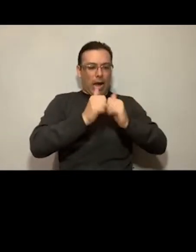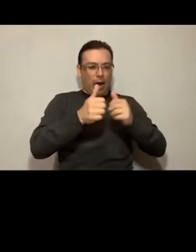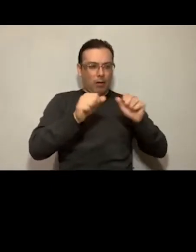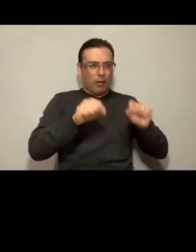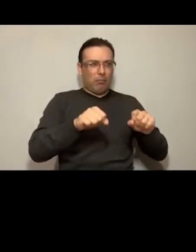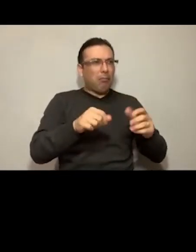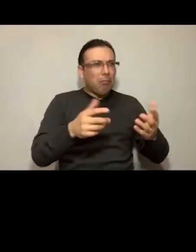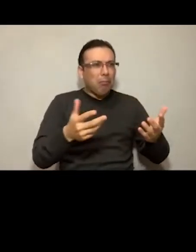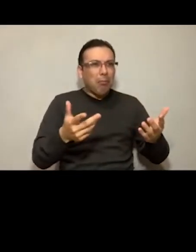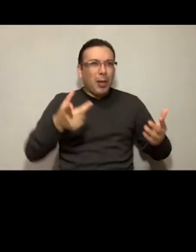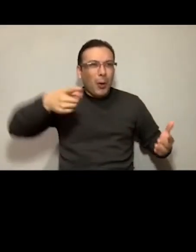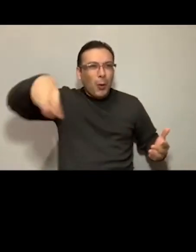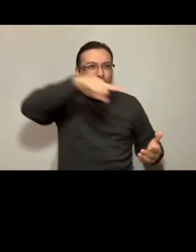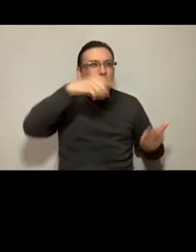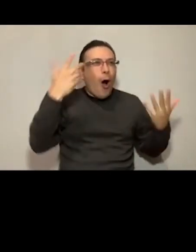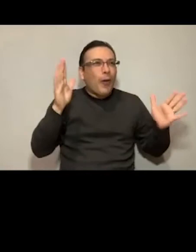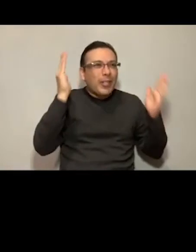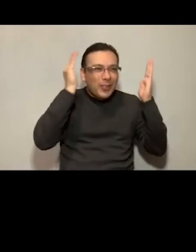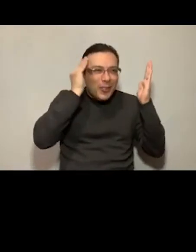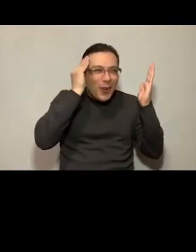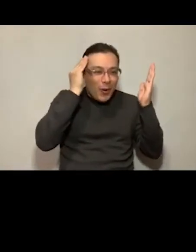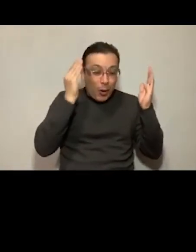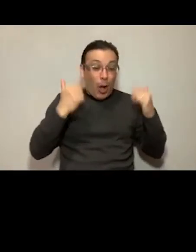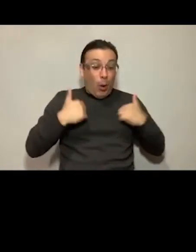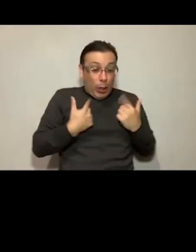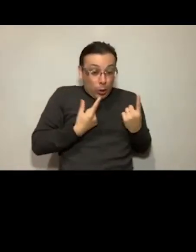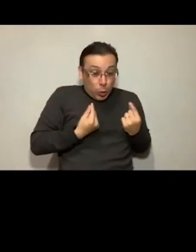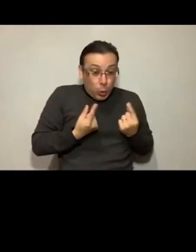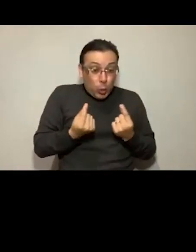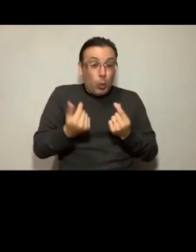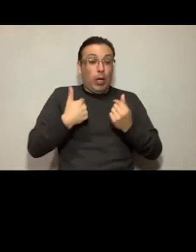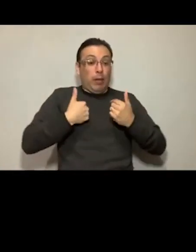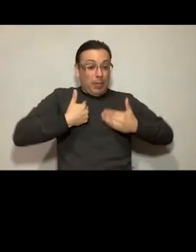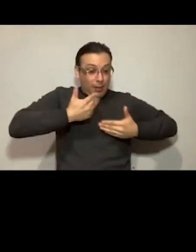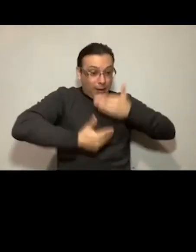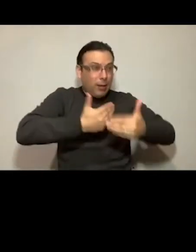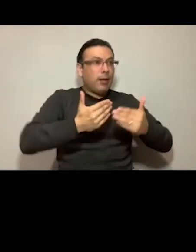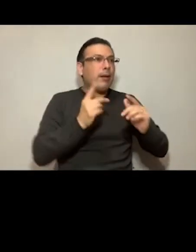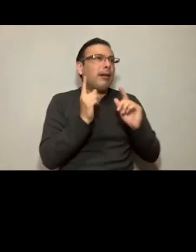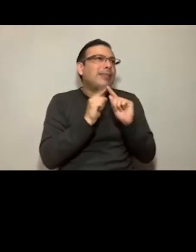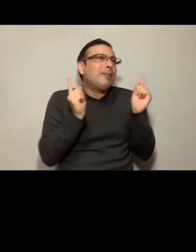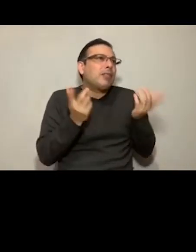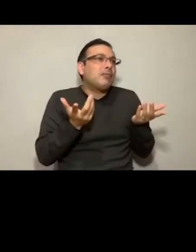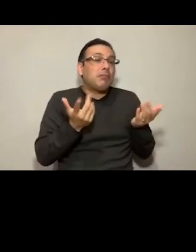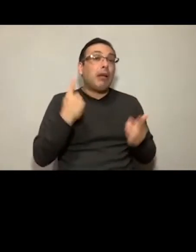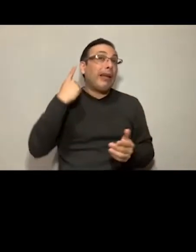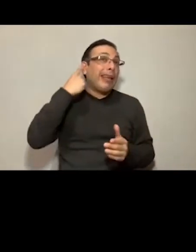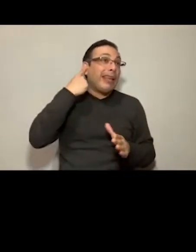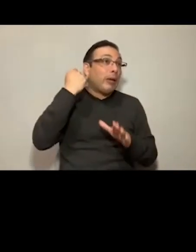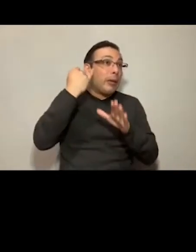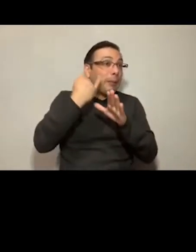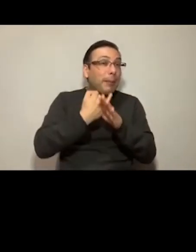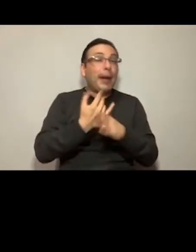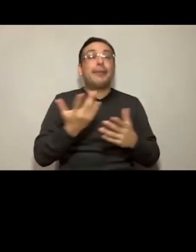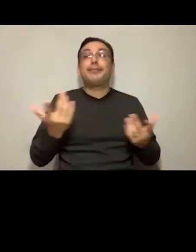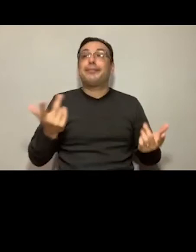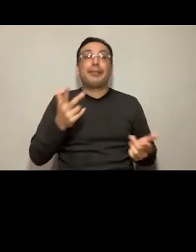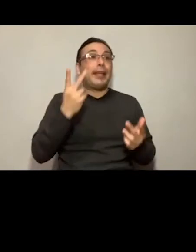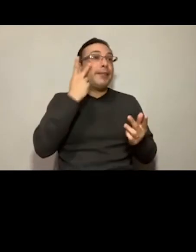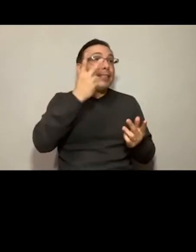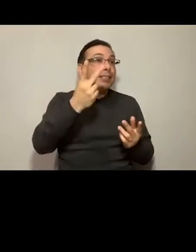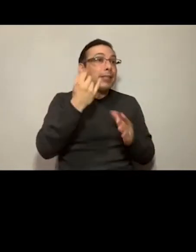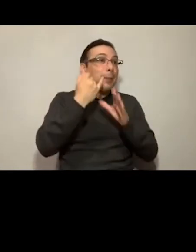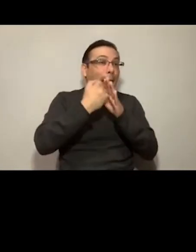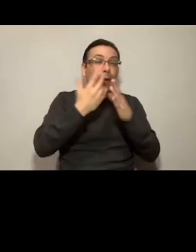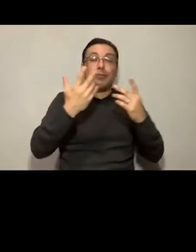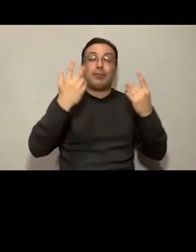things differently. As someone with all different abilities, whether you have a hearing impairment, whether you have a vision impairment, whether you're standing